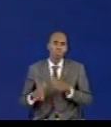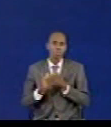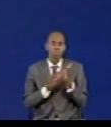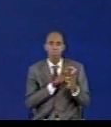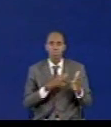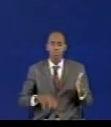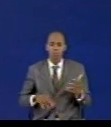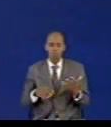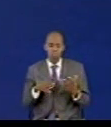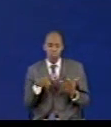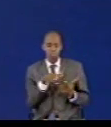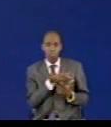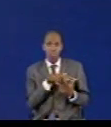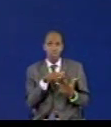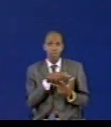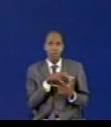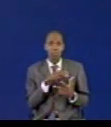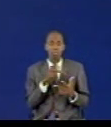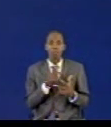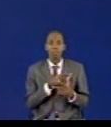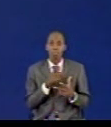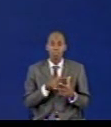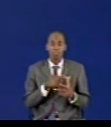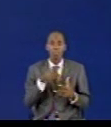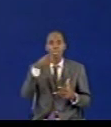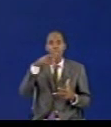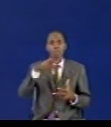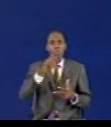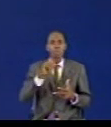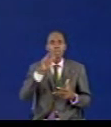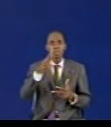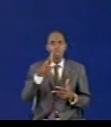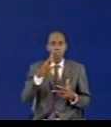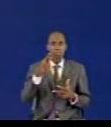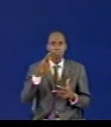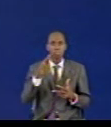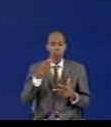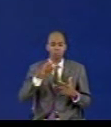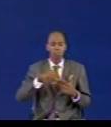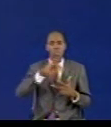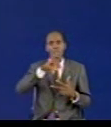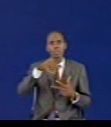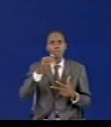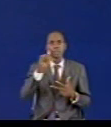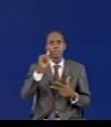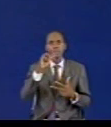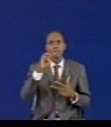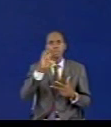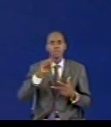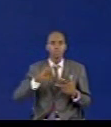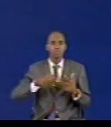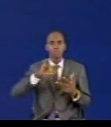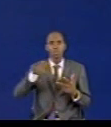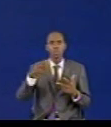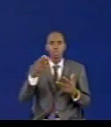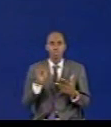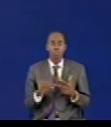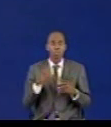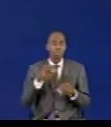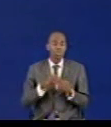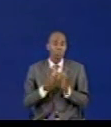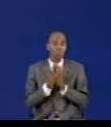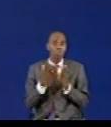three were mentioned first, Peter, James, and John. In Acts of the Apostles,